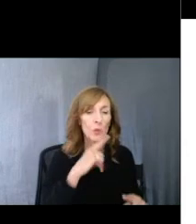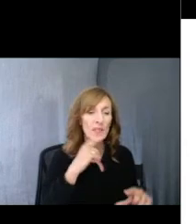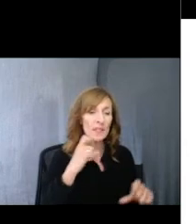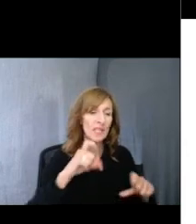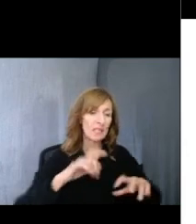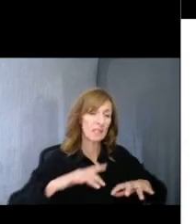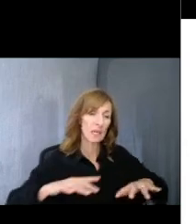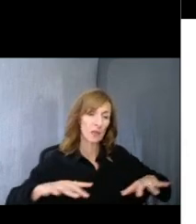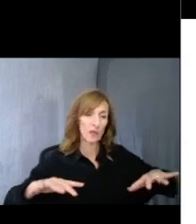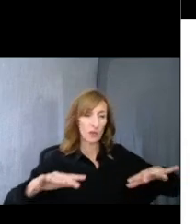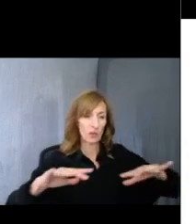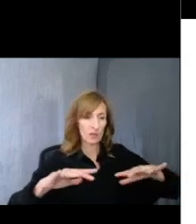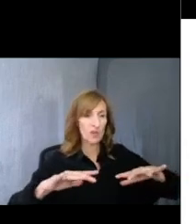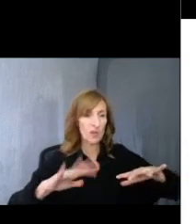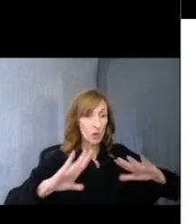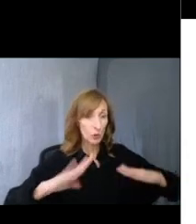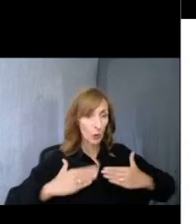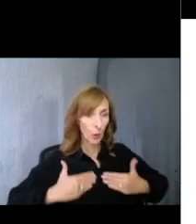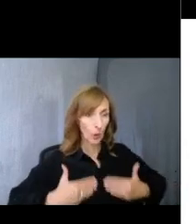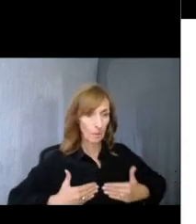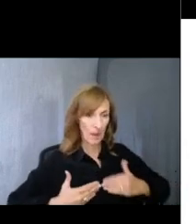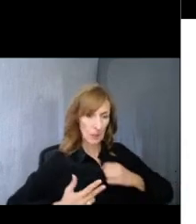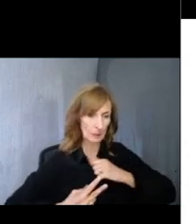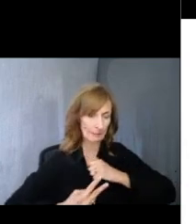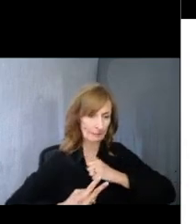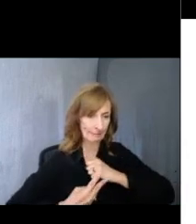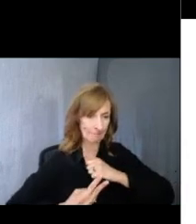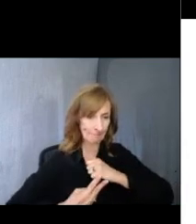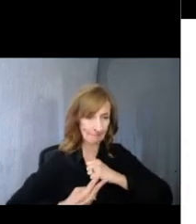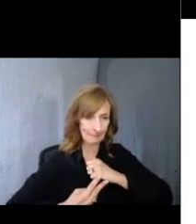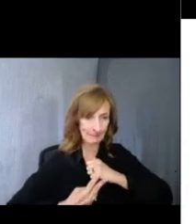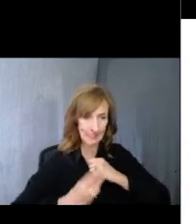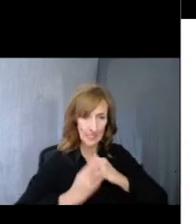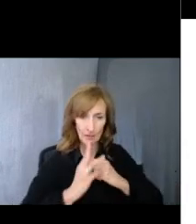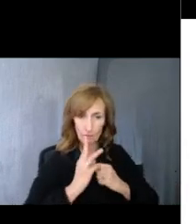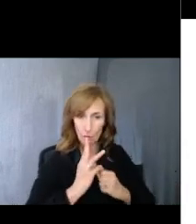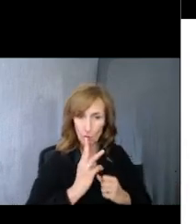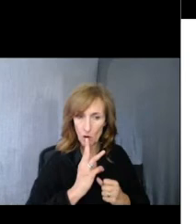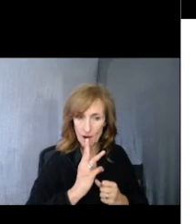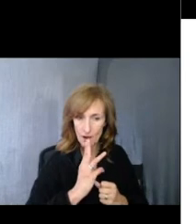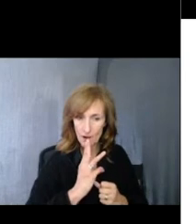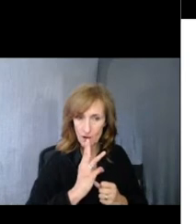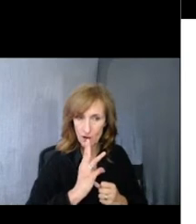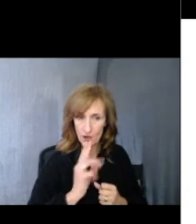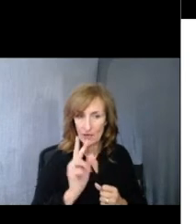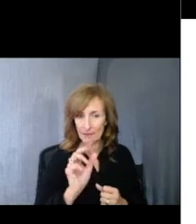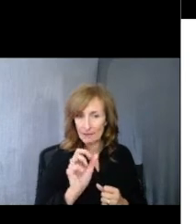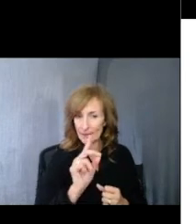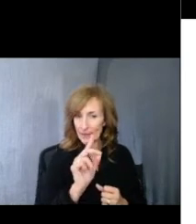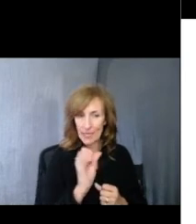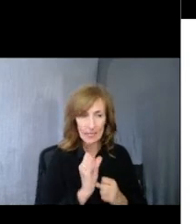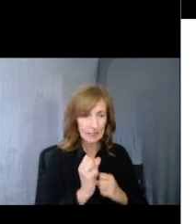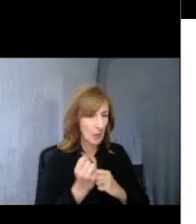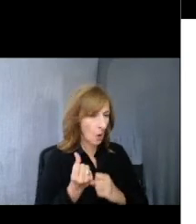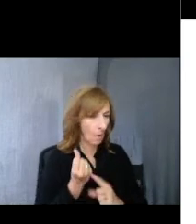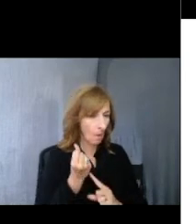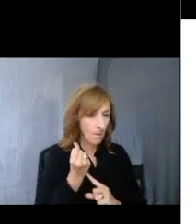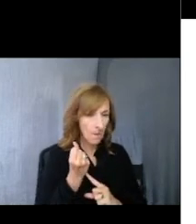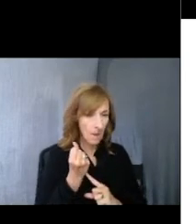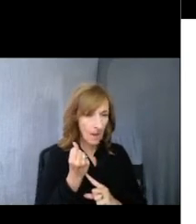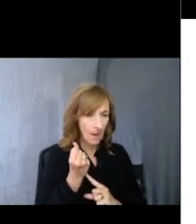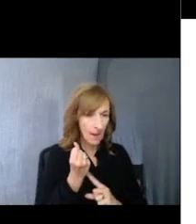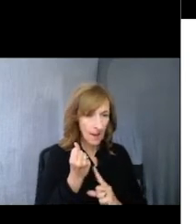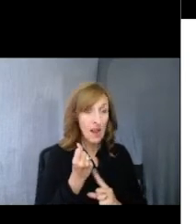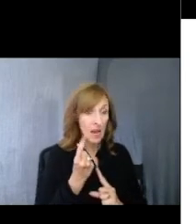to retain water as much as possible. And your kidneys should do that. And what it does is it pulls as much water as it can. It has to work to do